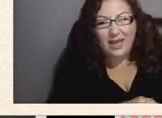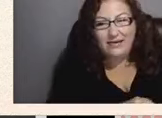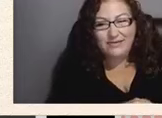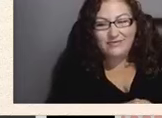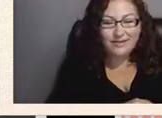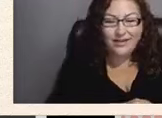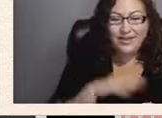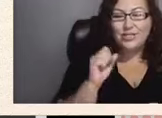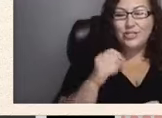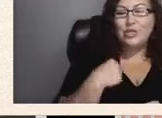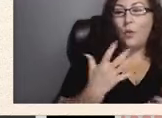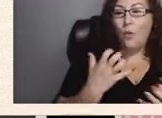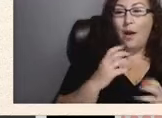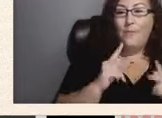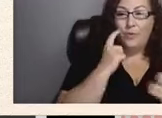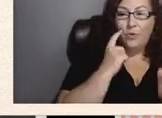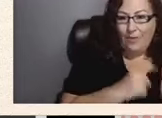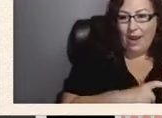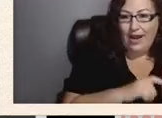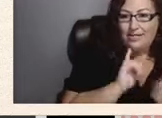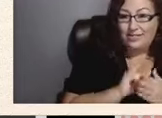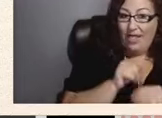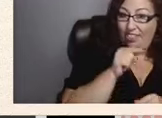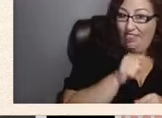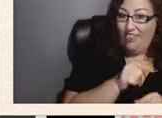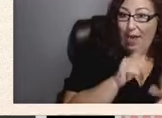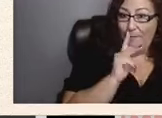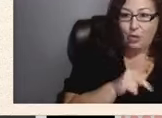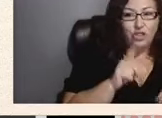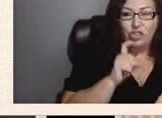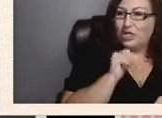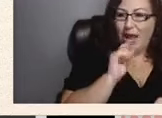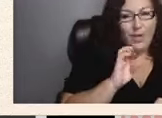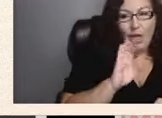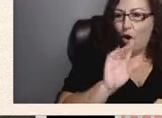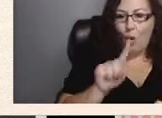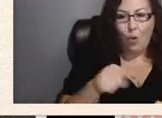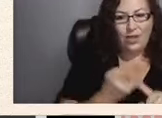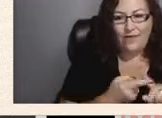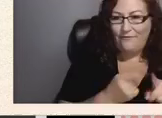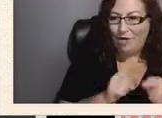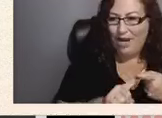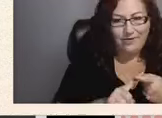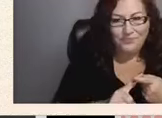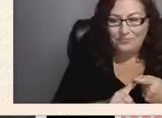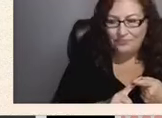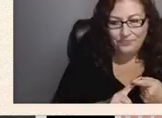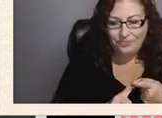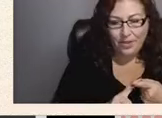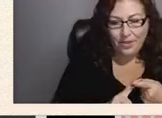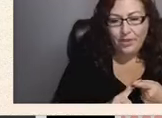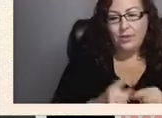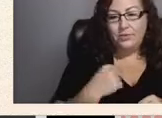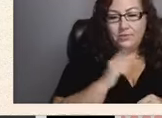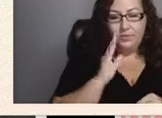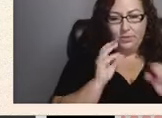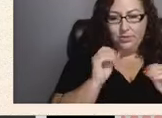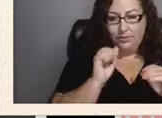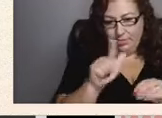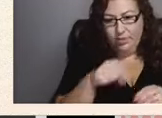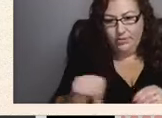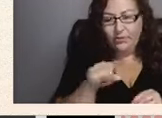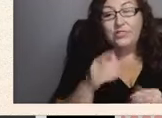so we want people to recognize that that person should not be your only friend. And we're going to teach all of you guys, because some